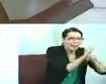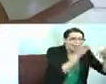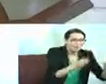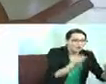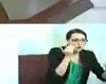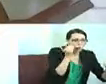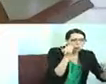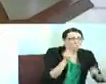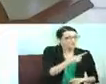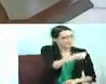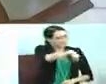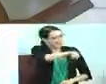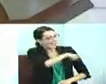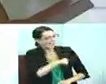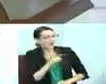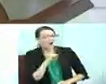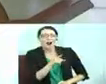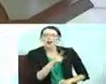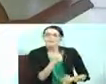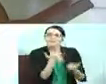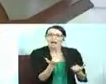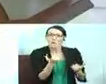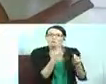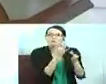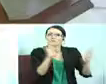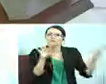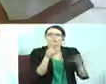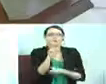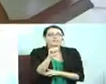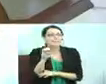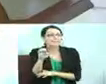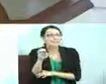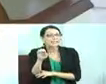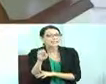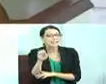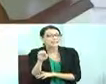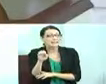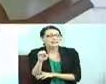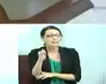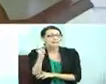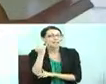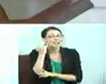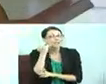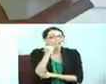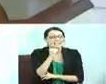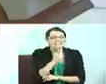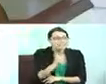that they are free if they did not hear it?